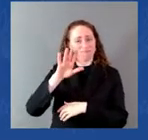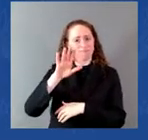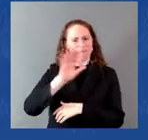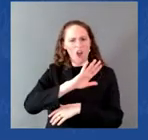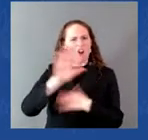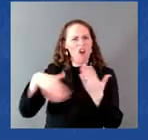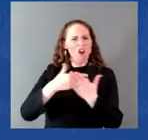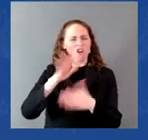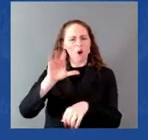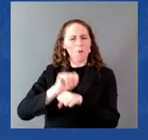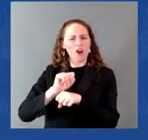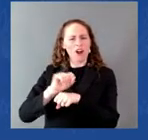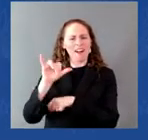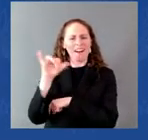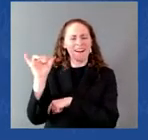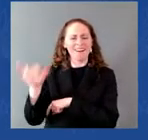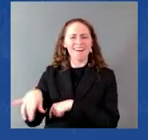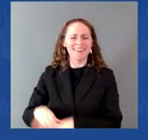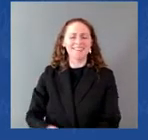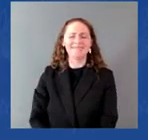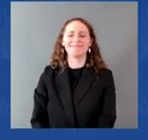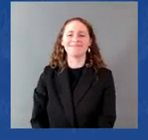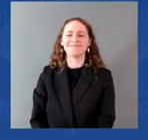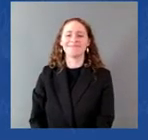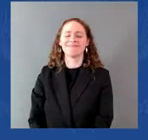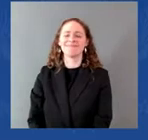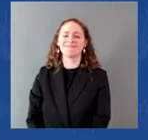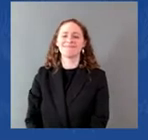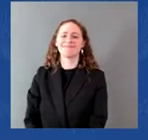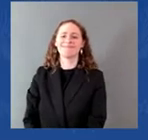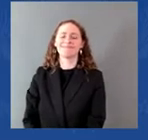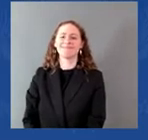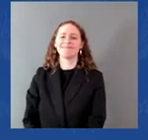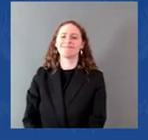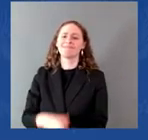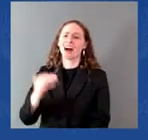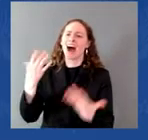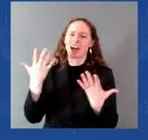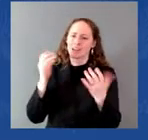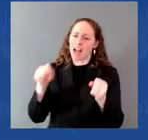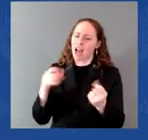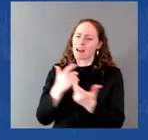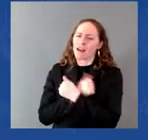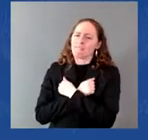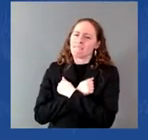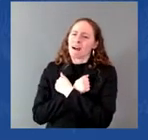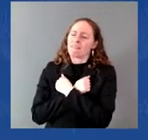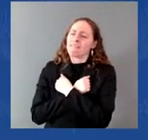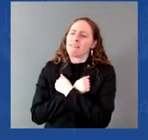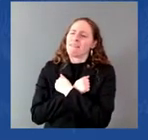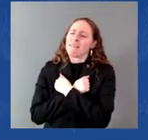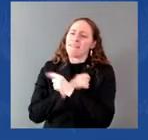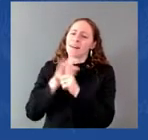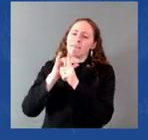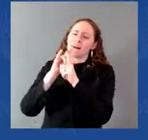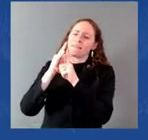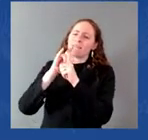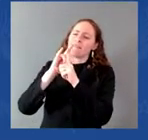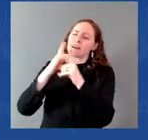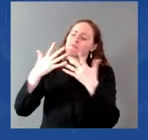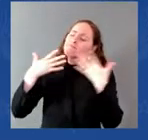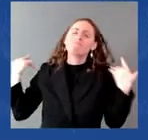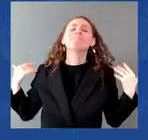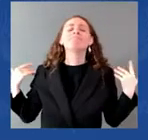A capacity to love with abandon. Abandon. And she does it by letting us in, by sharing what's